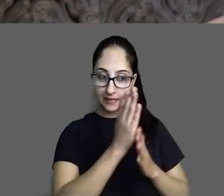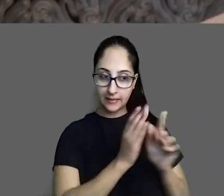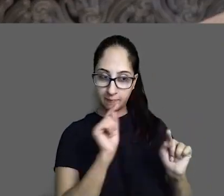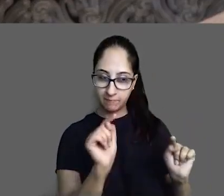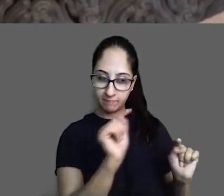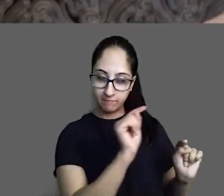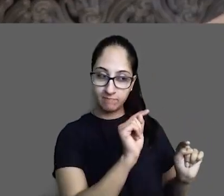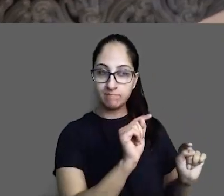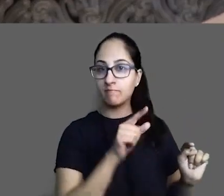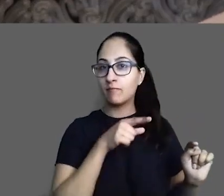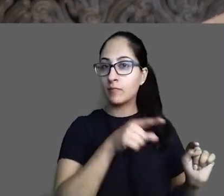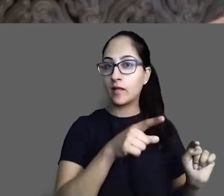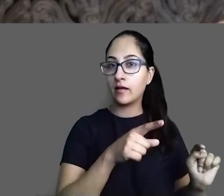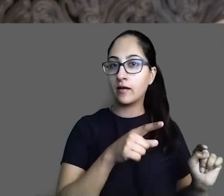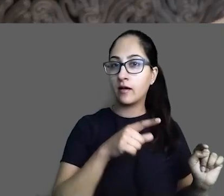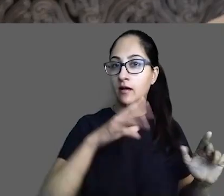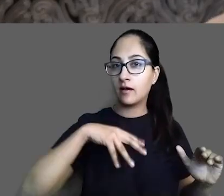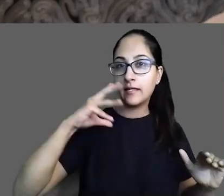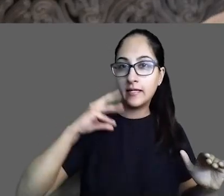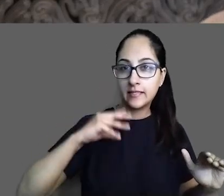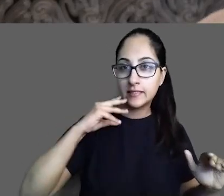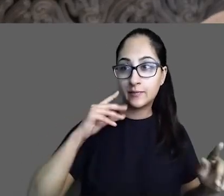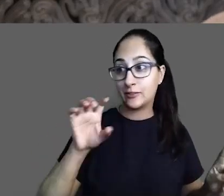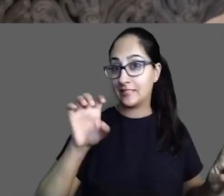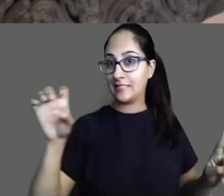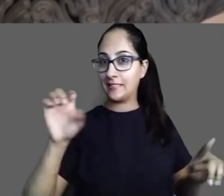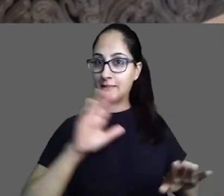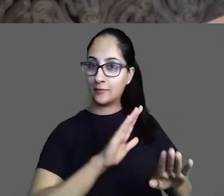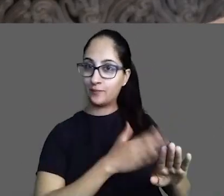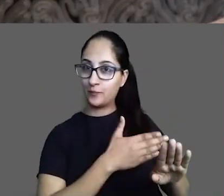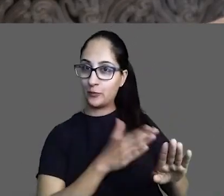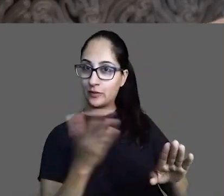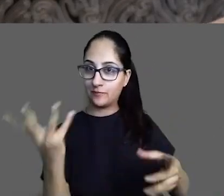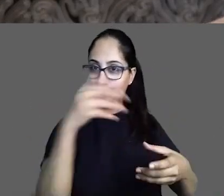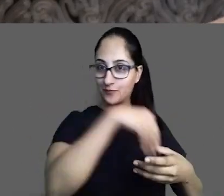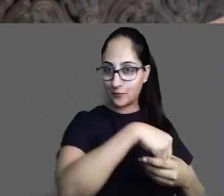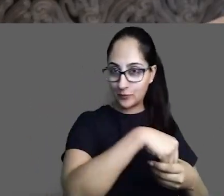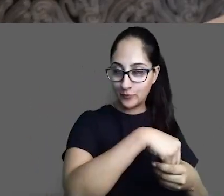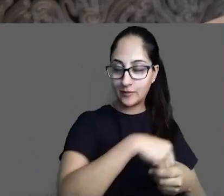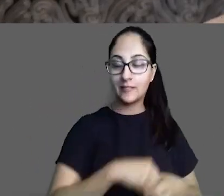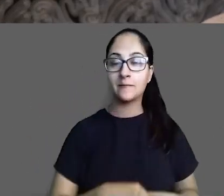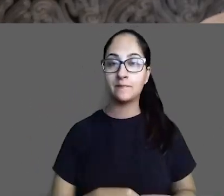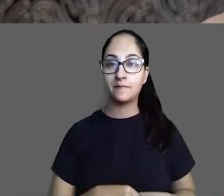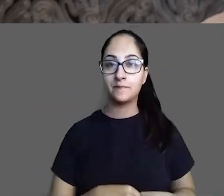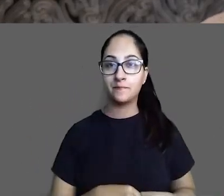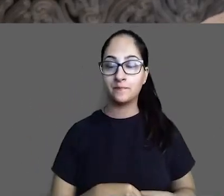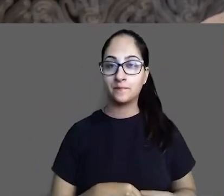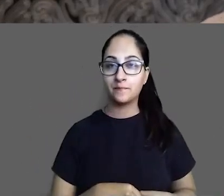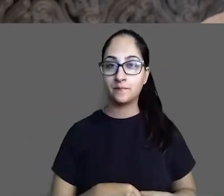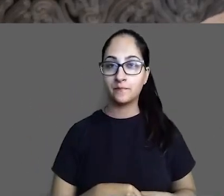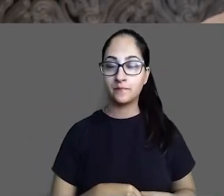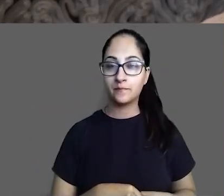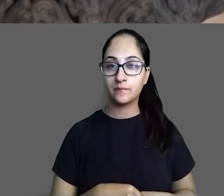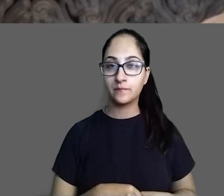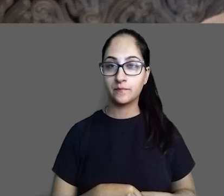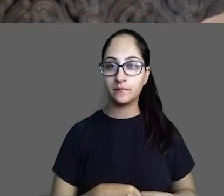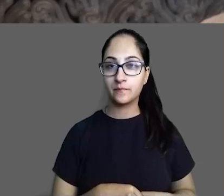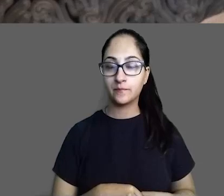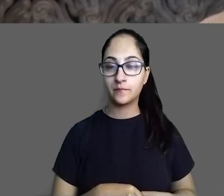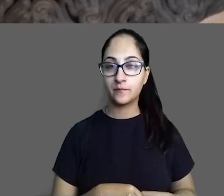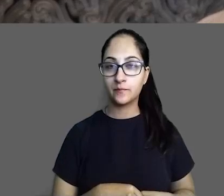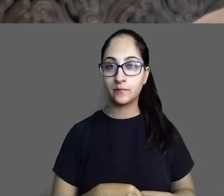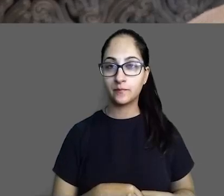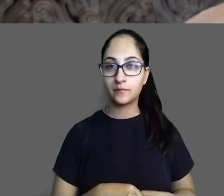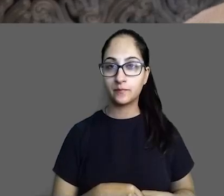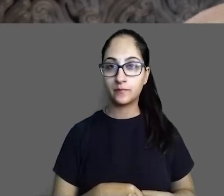for presenting the kind of music, the kind of art that we were putting on those stages. So instead of going to the